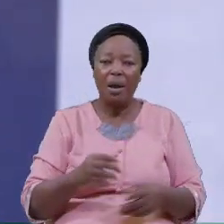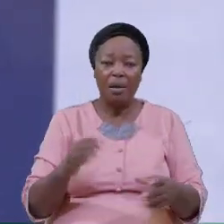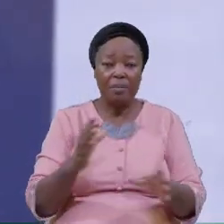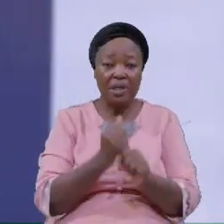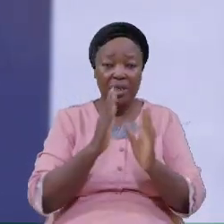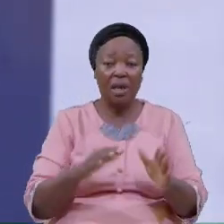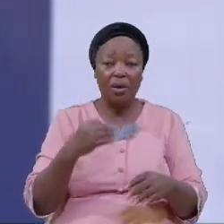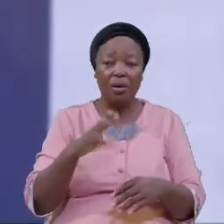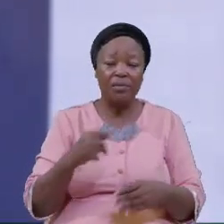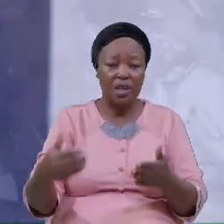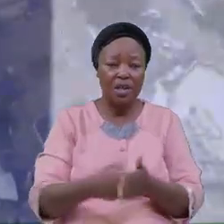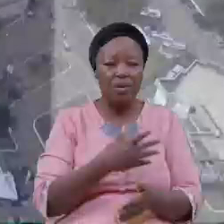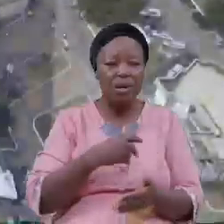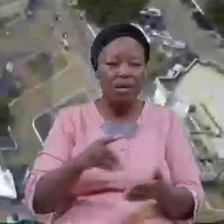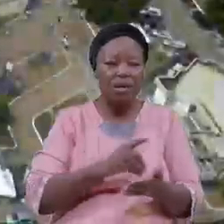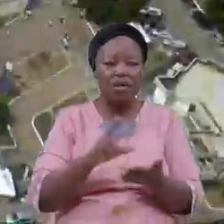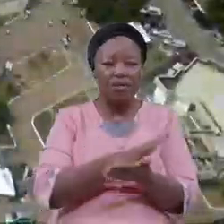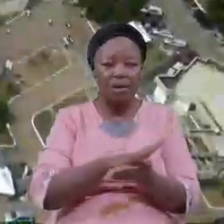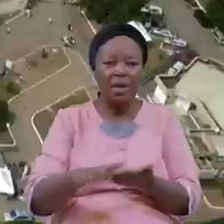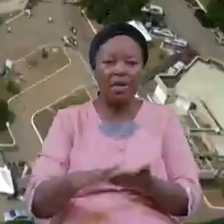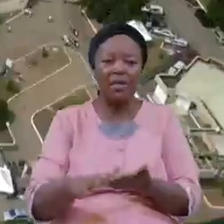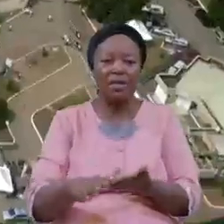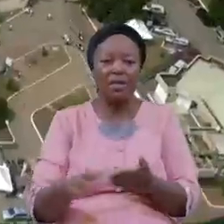divine nature.